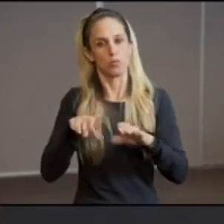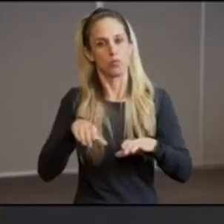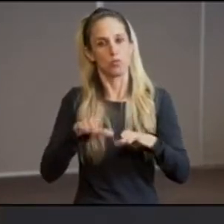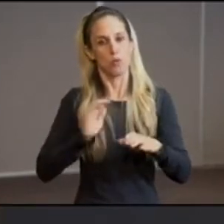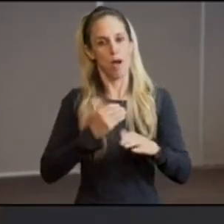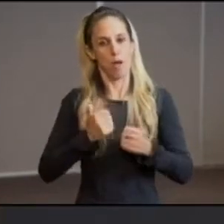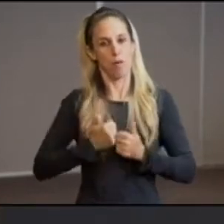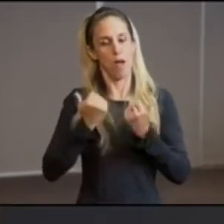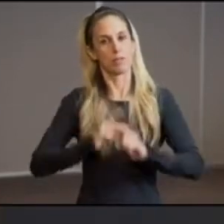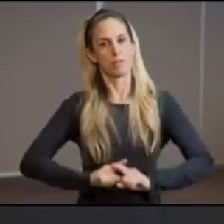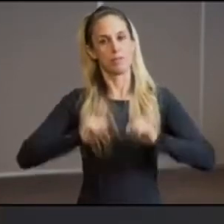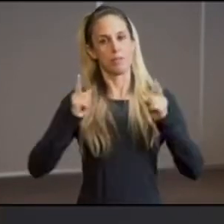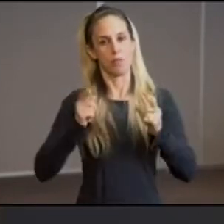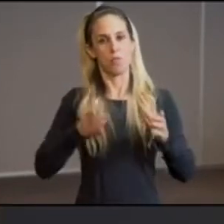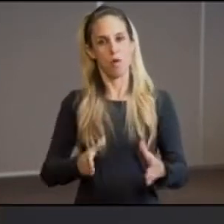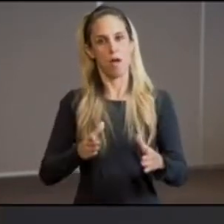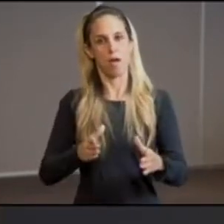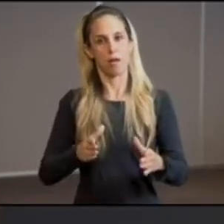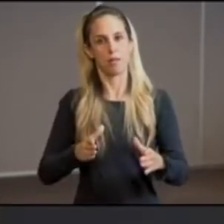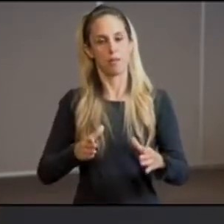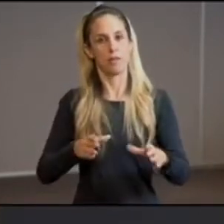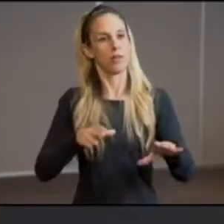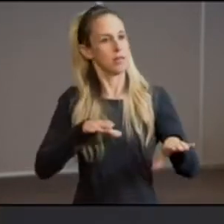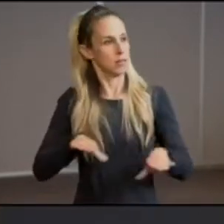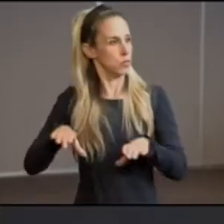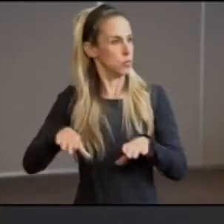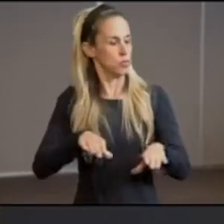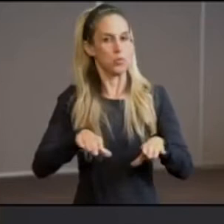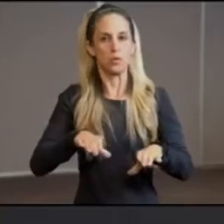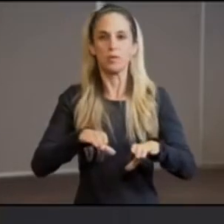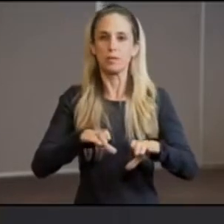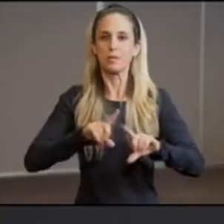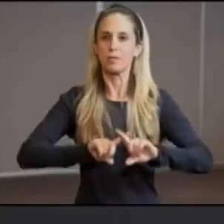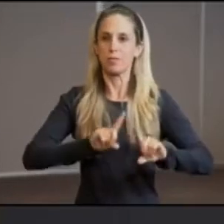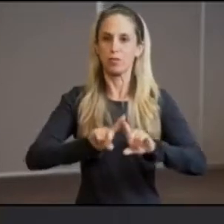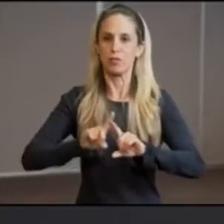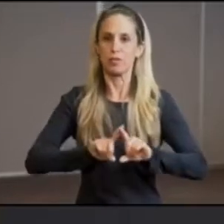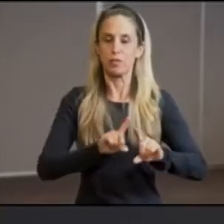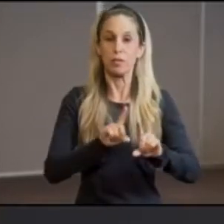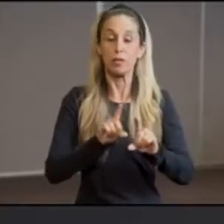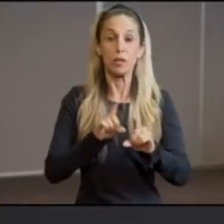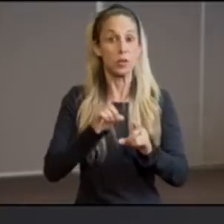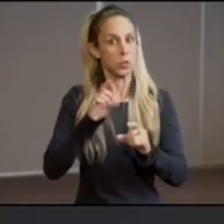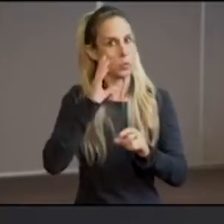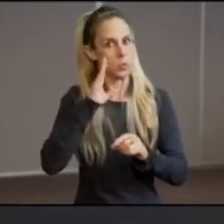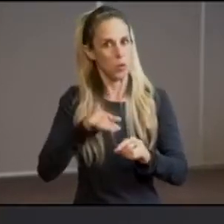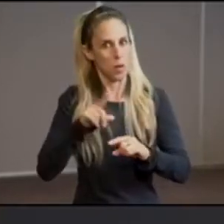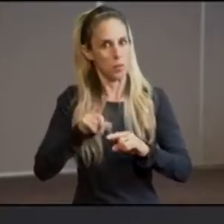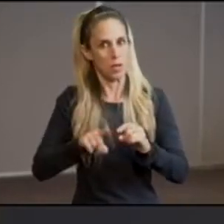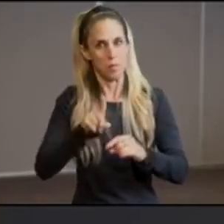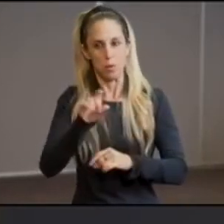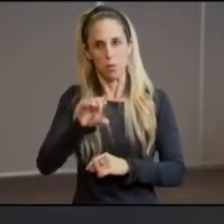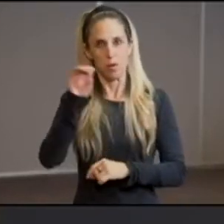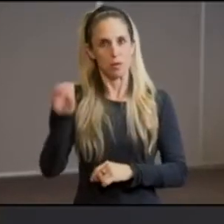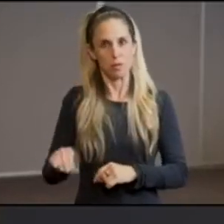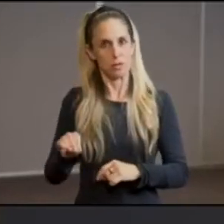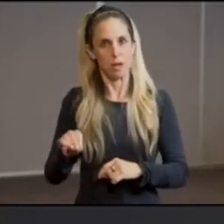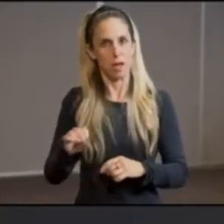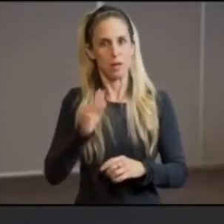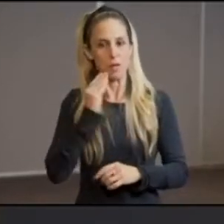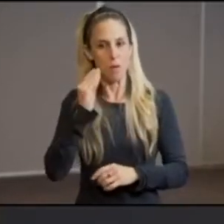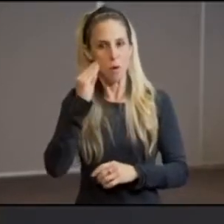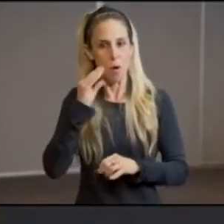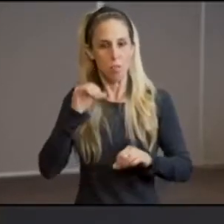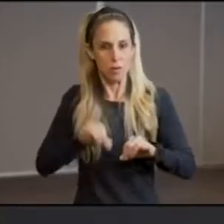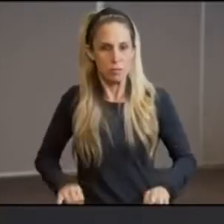our lives differently. We need to conduct ourselves differently. We can't We know that we can't be 100% in our homes